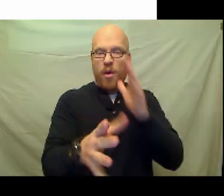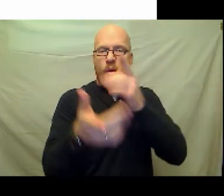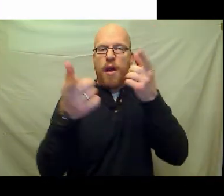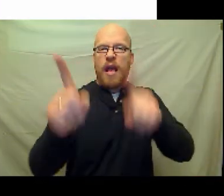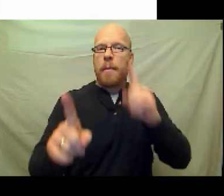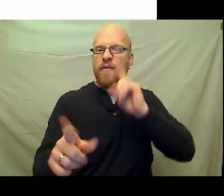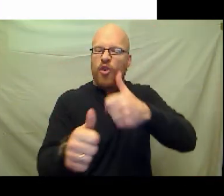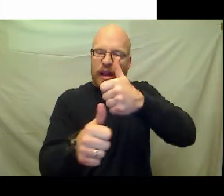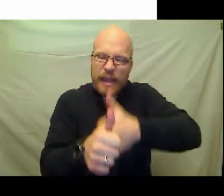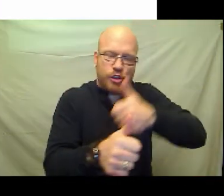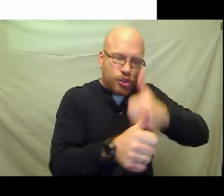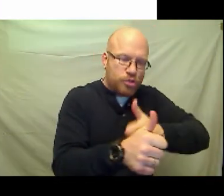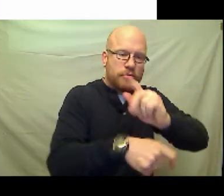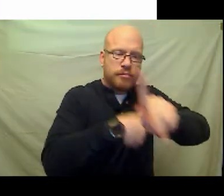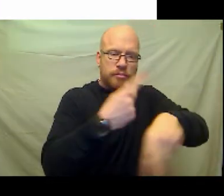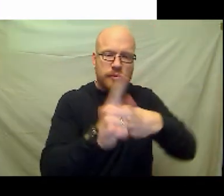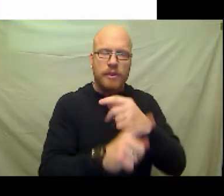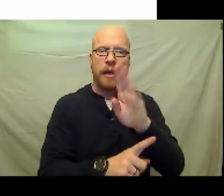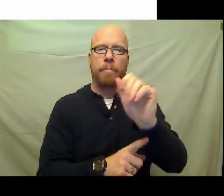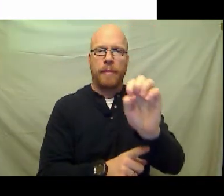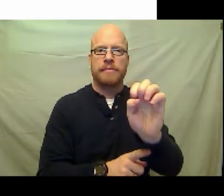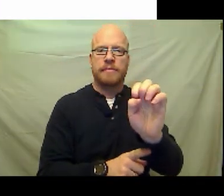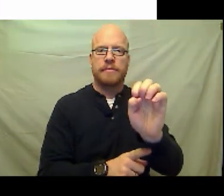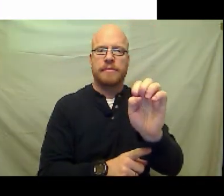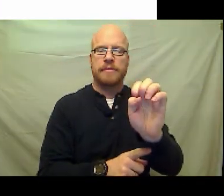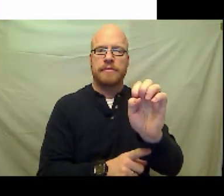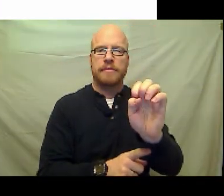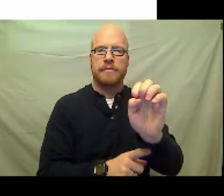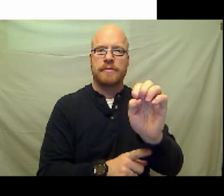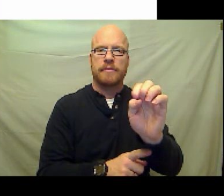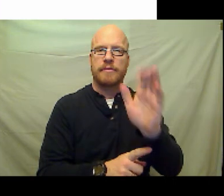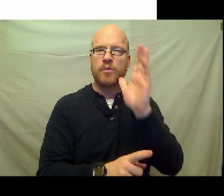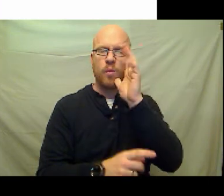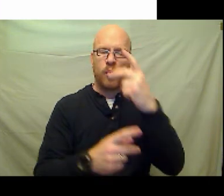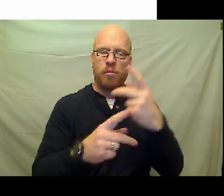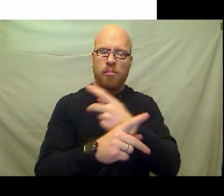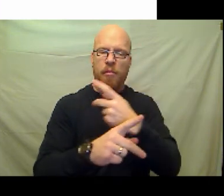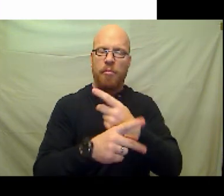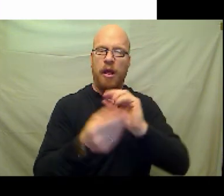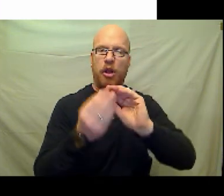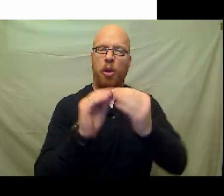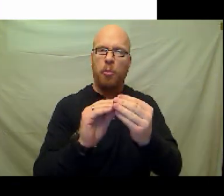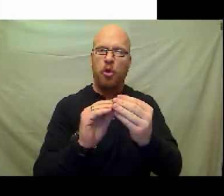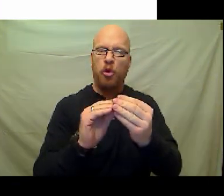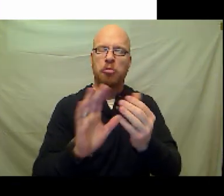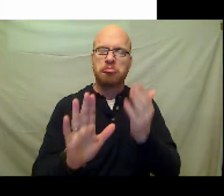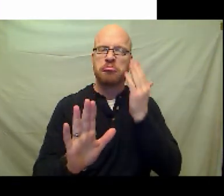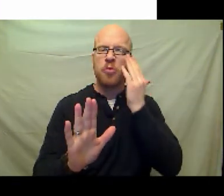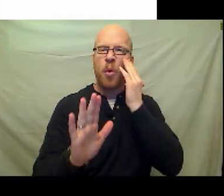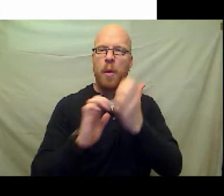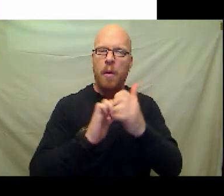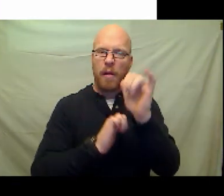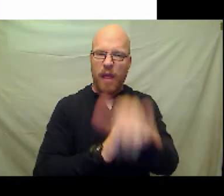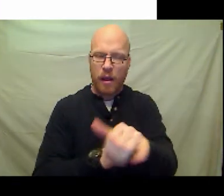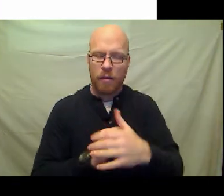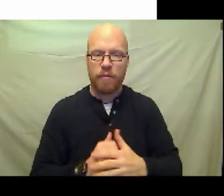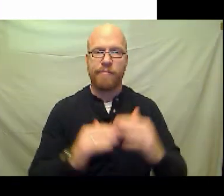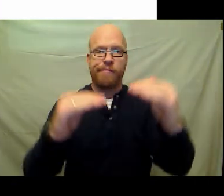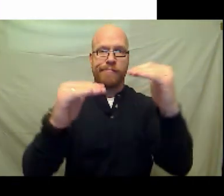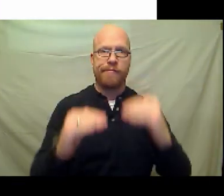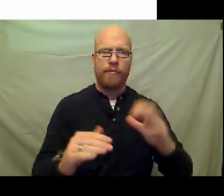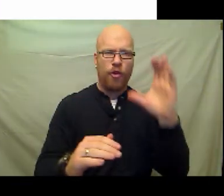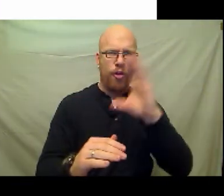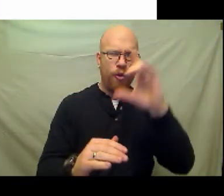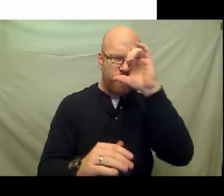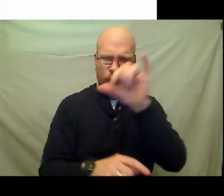As we've said, this is going to happen for each base with an exponent. You'll multiply